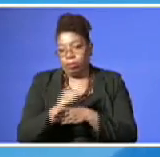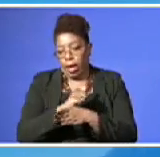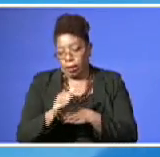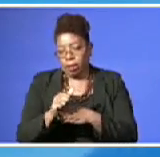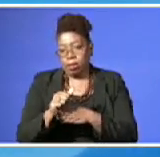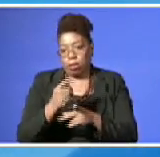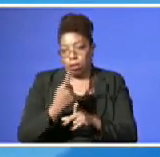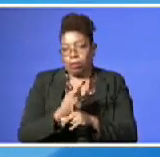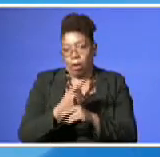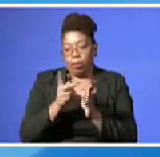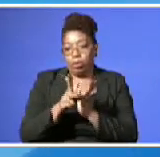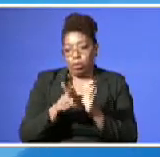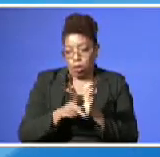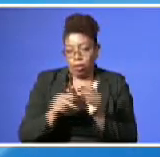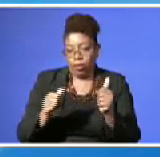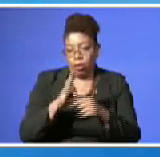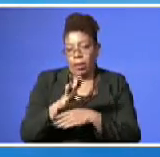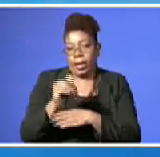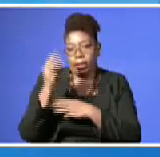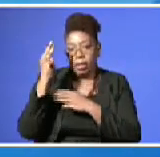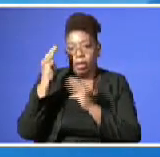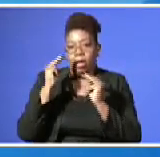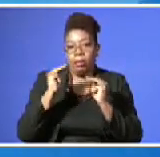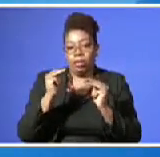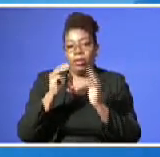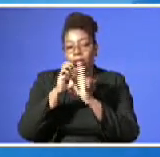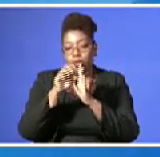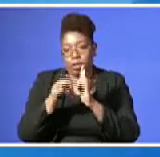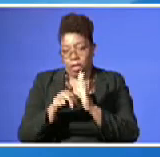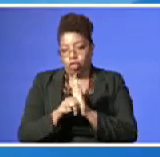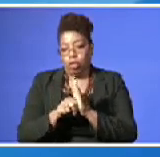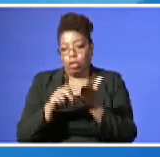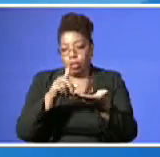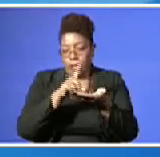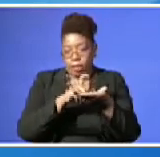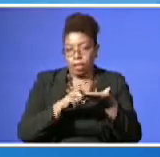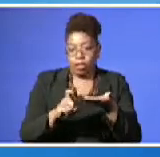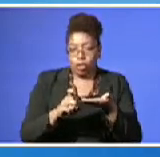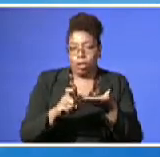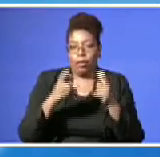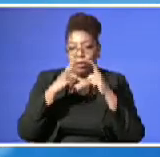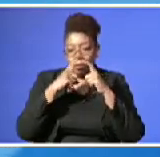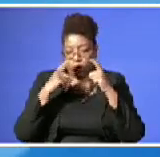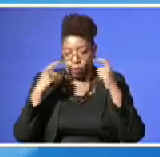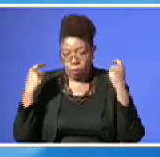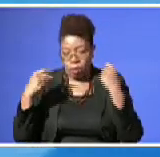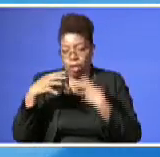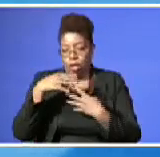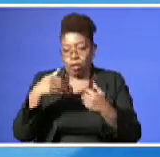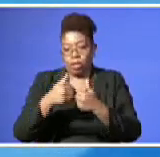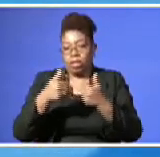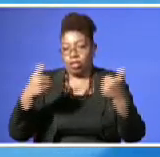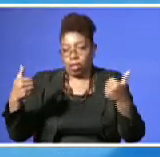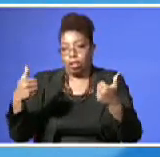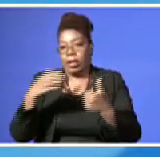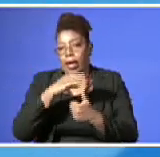of Education. In regards to the hand sanitization, wearing of the mask, social distance, and washing of the hands,